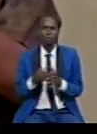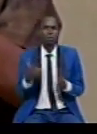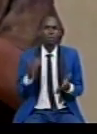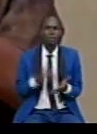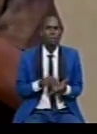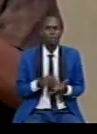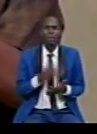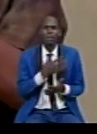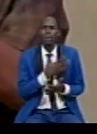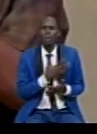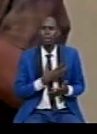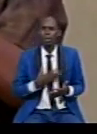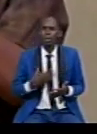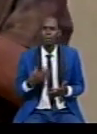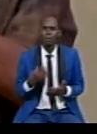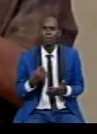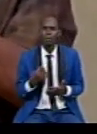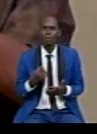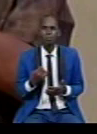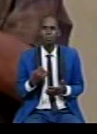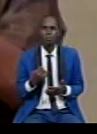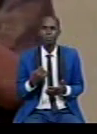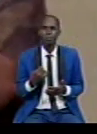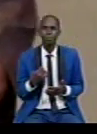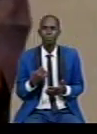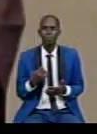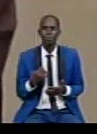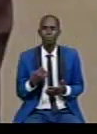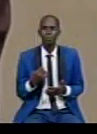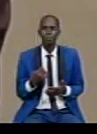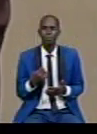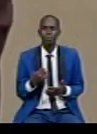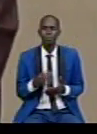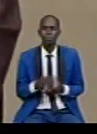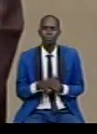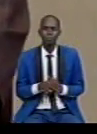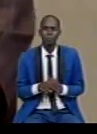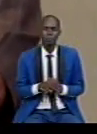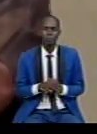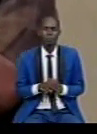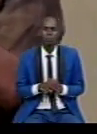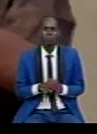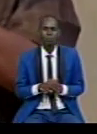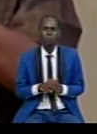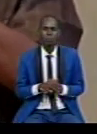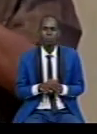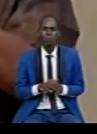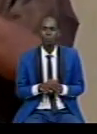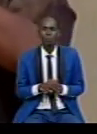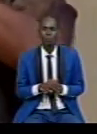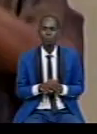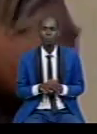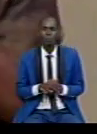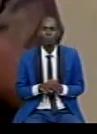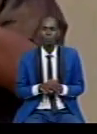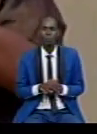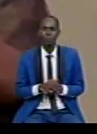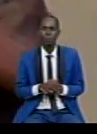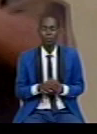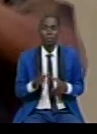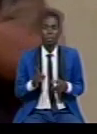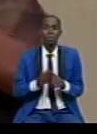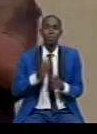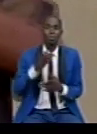he now say I should wait so that he'll pack it, all the things that he's selling in the shop, so that we'll go home. On reaching home, I cannot do